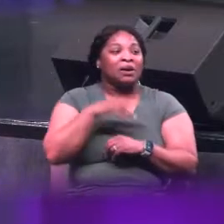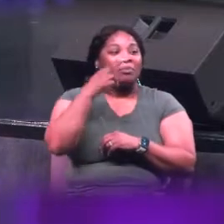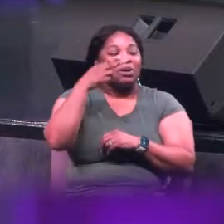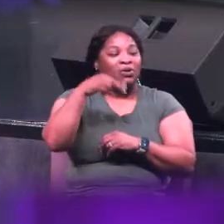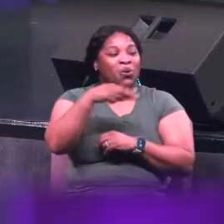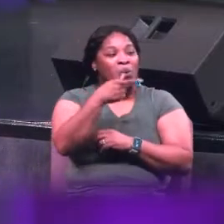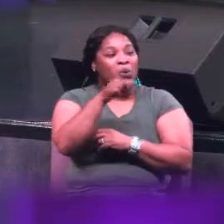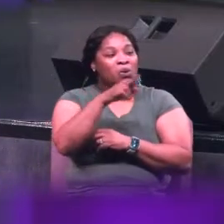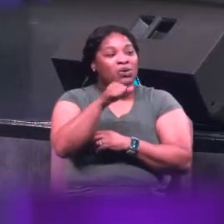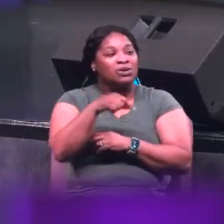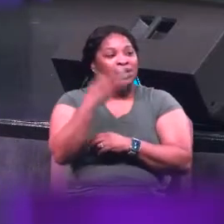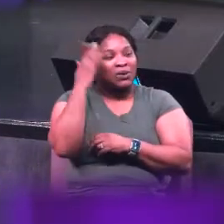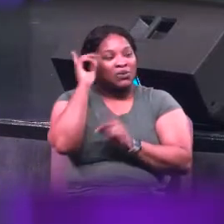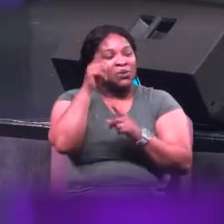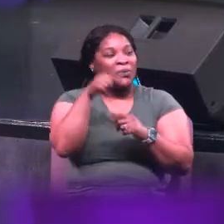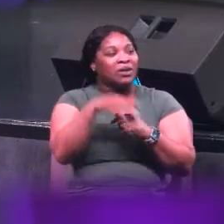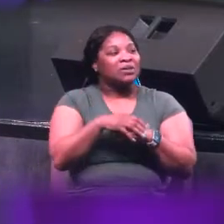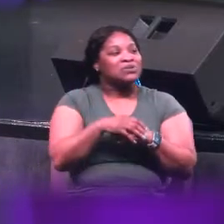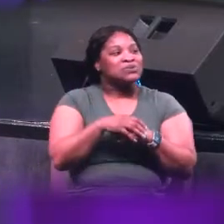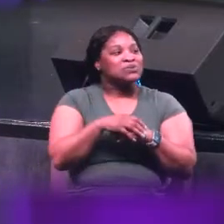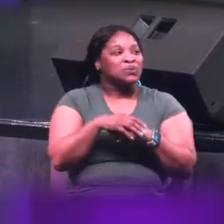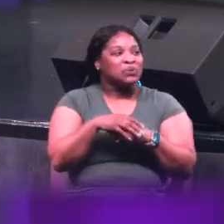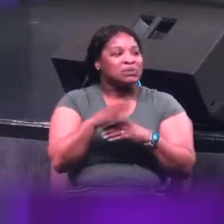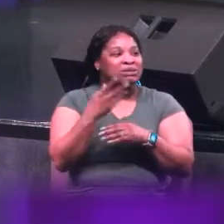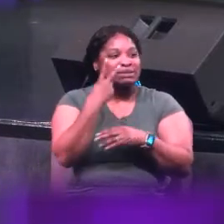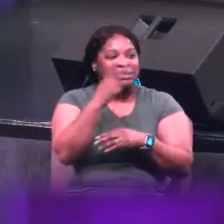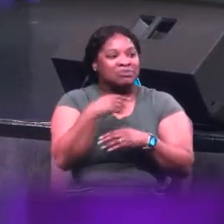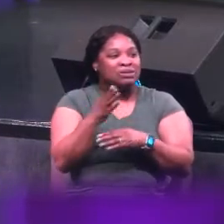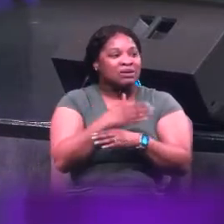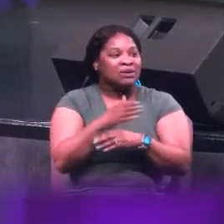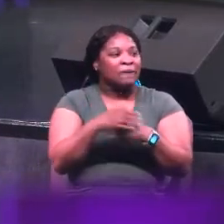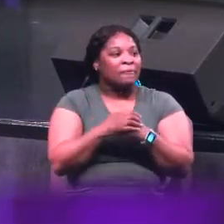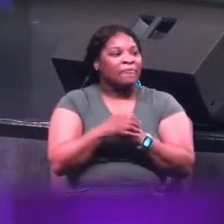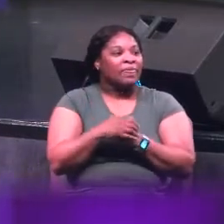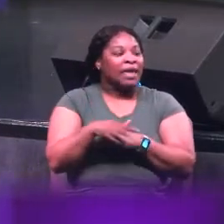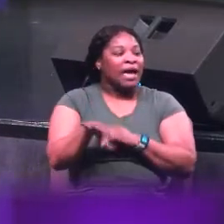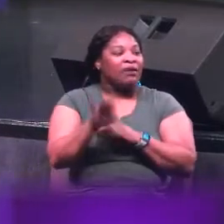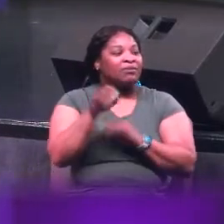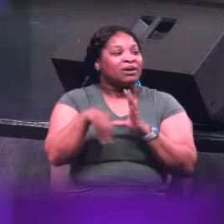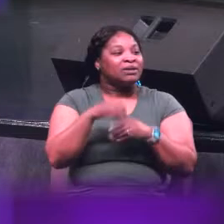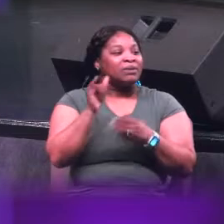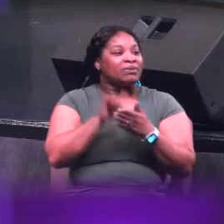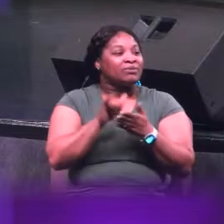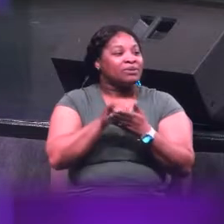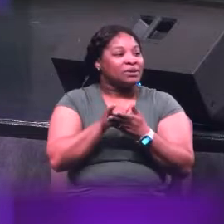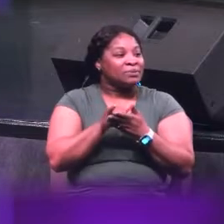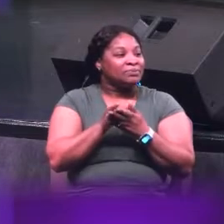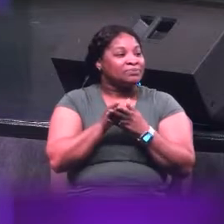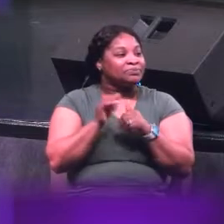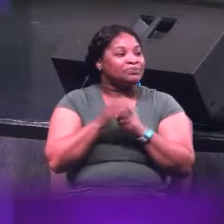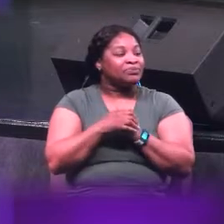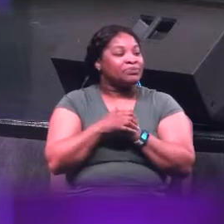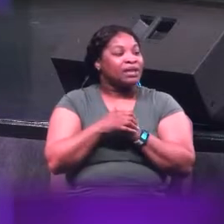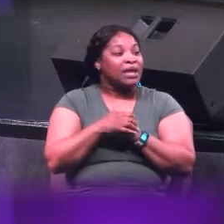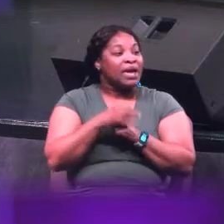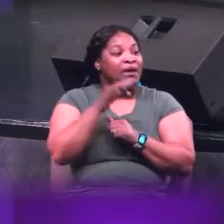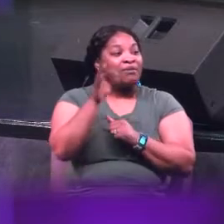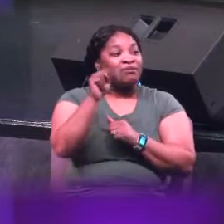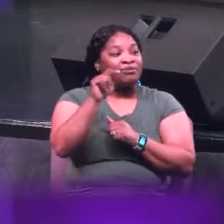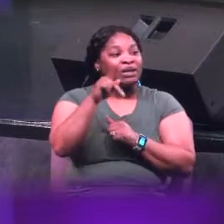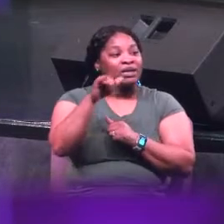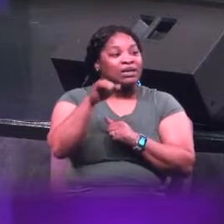there. I know you've been to a Frankie Beverly and Maze concert. I found out, Uncle Horace, that Frankie